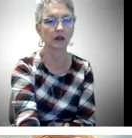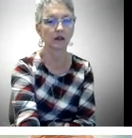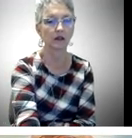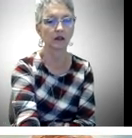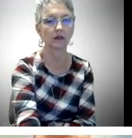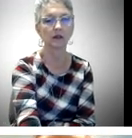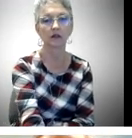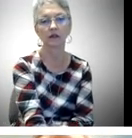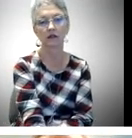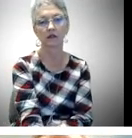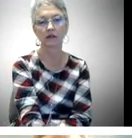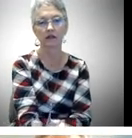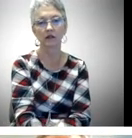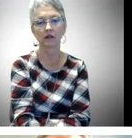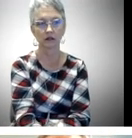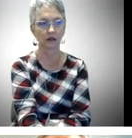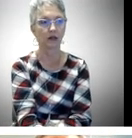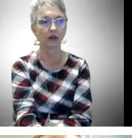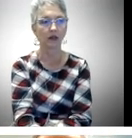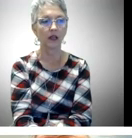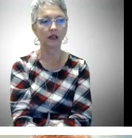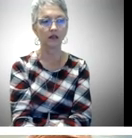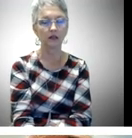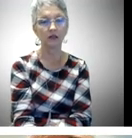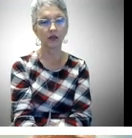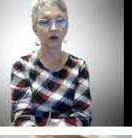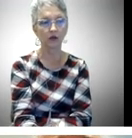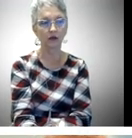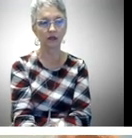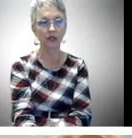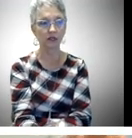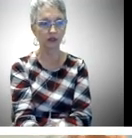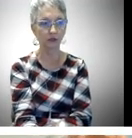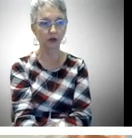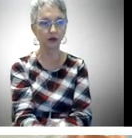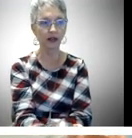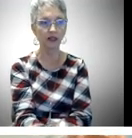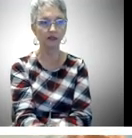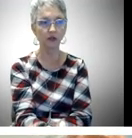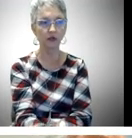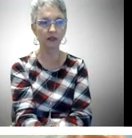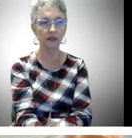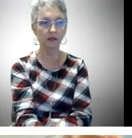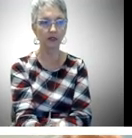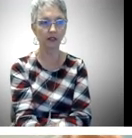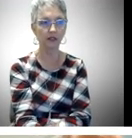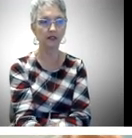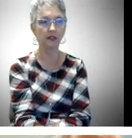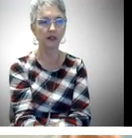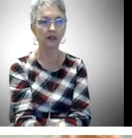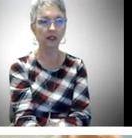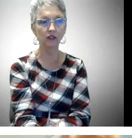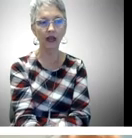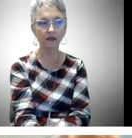the bottom line is it just gives you a little bit more clout. And so does the supporter and individual with